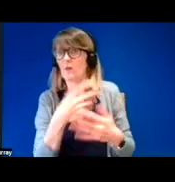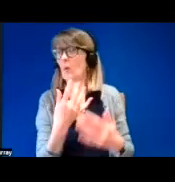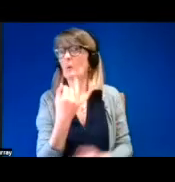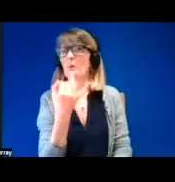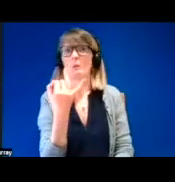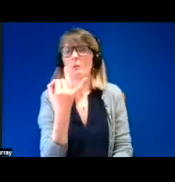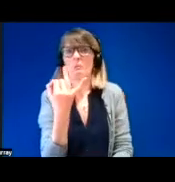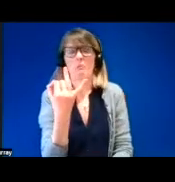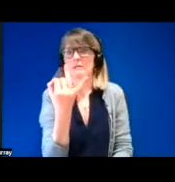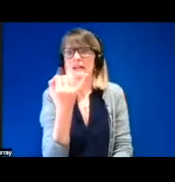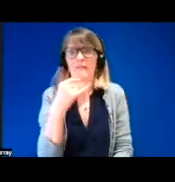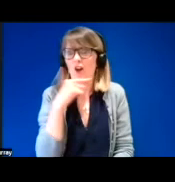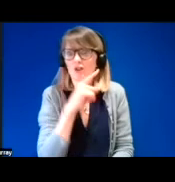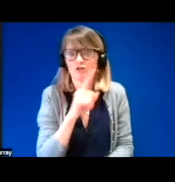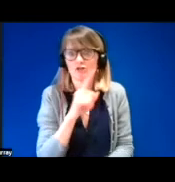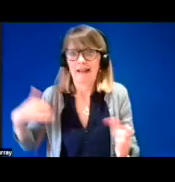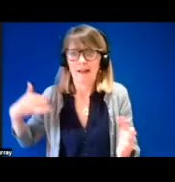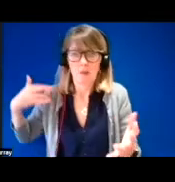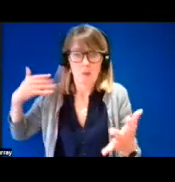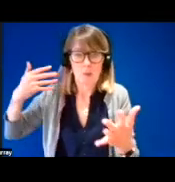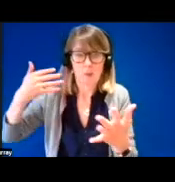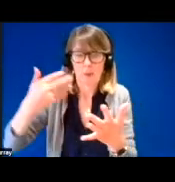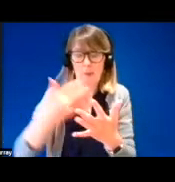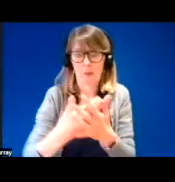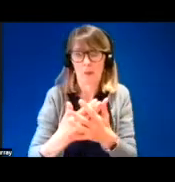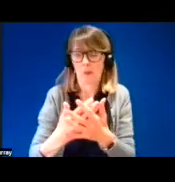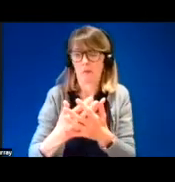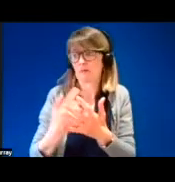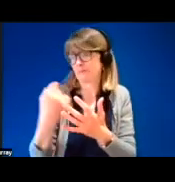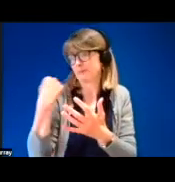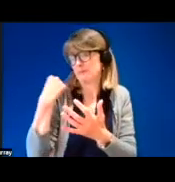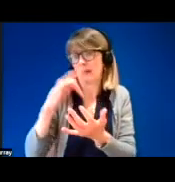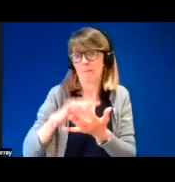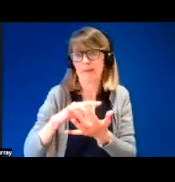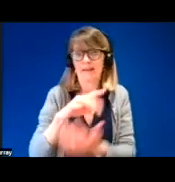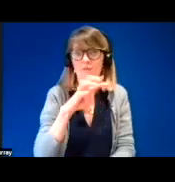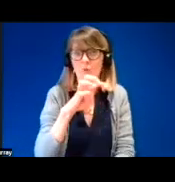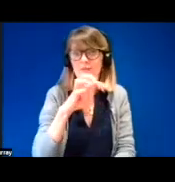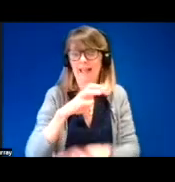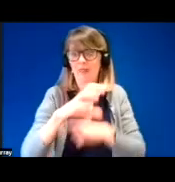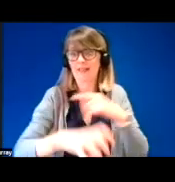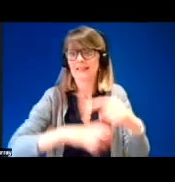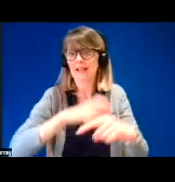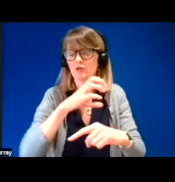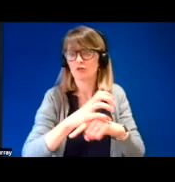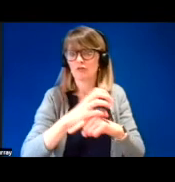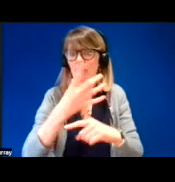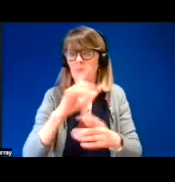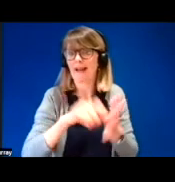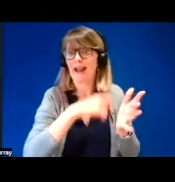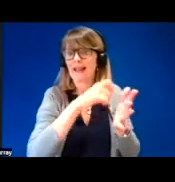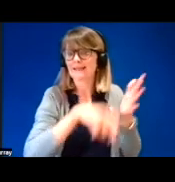700 years. And by the mid-14th century, they were elected by and from